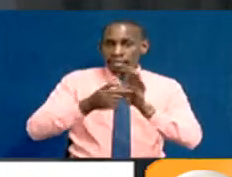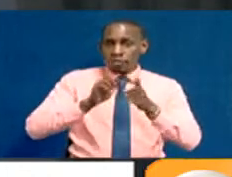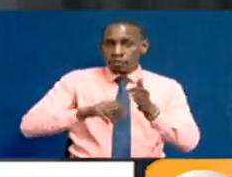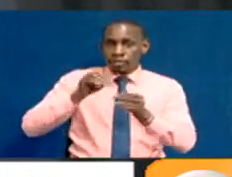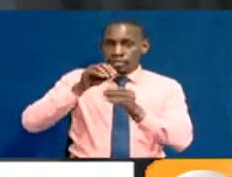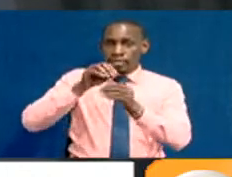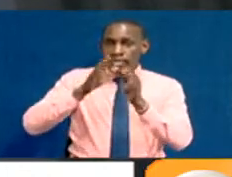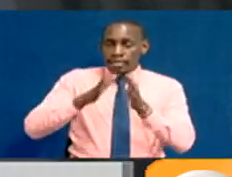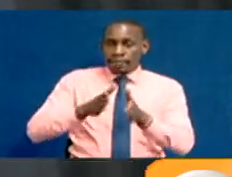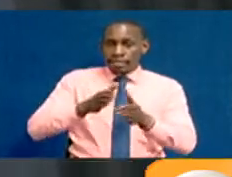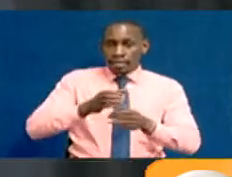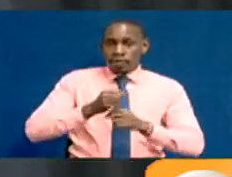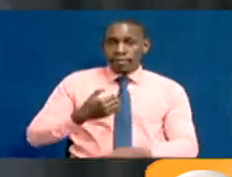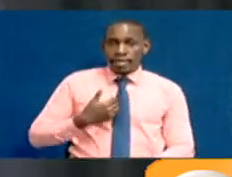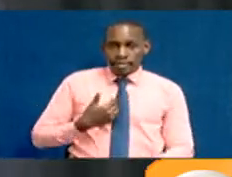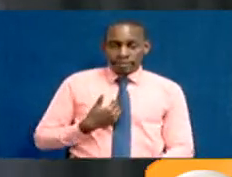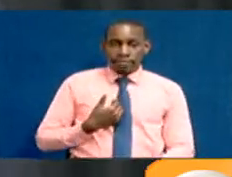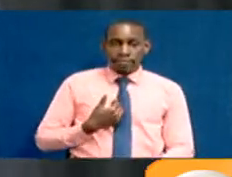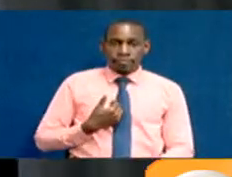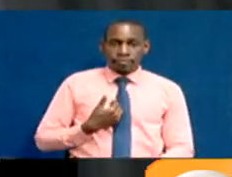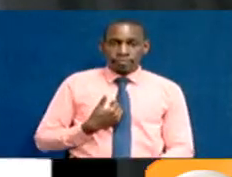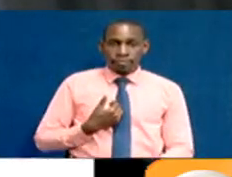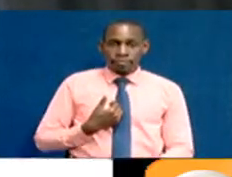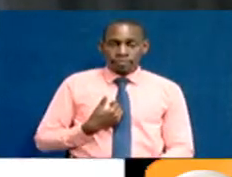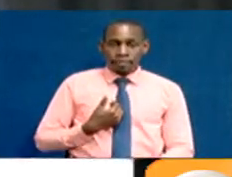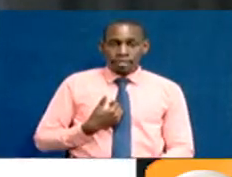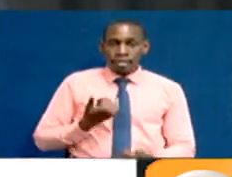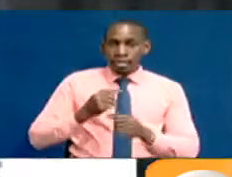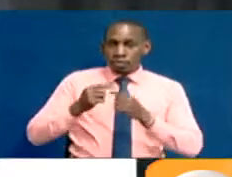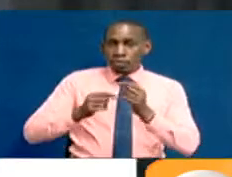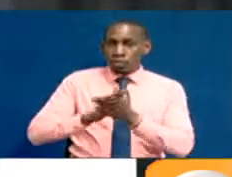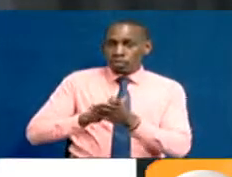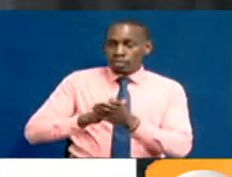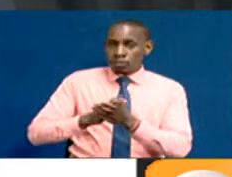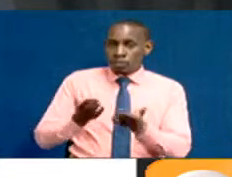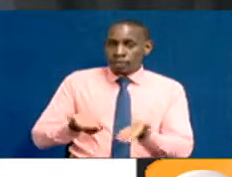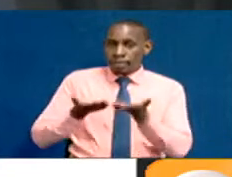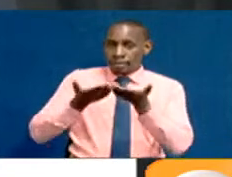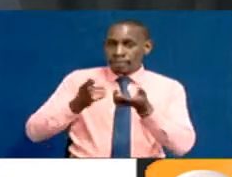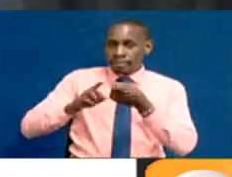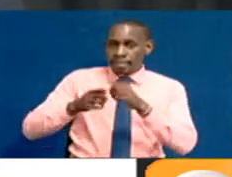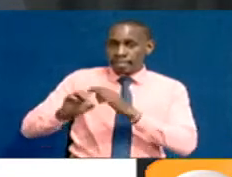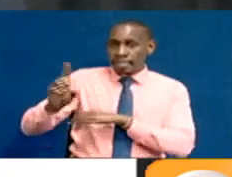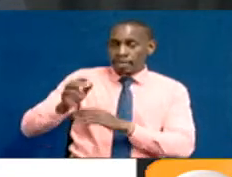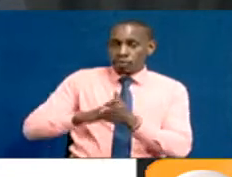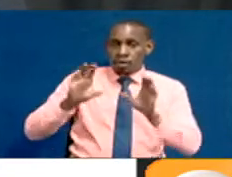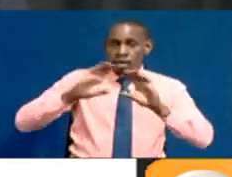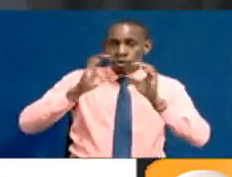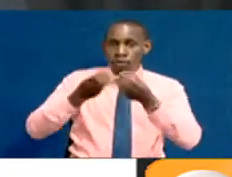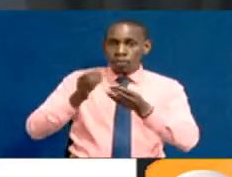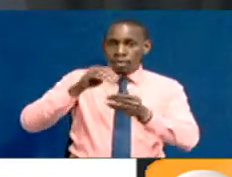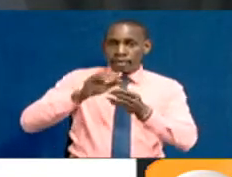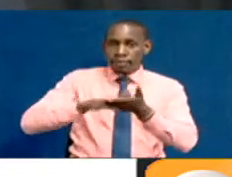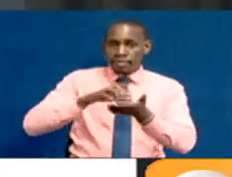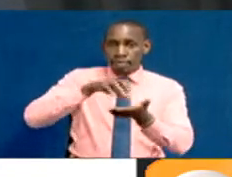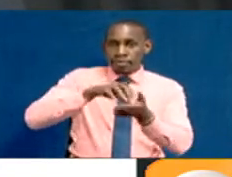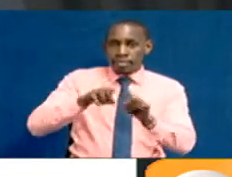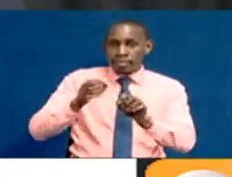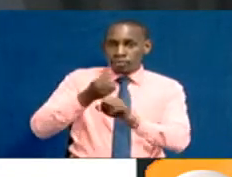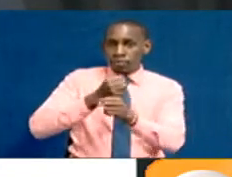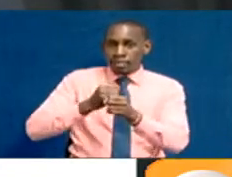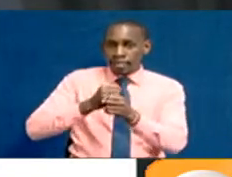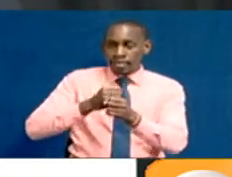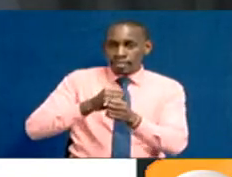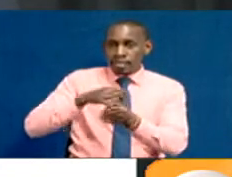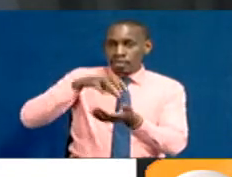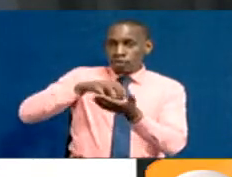investor confidence. Our goal now is to raise the profile of Nairobi on the global investment radar and create the conditions